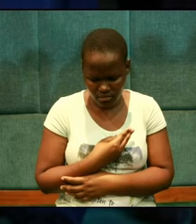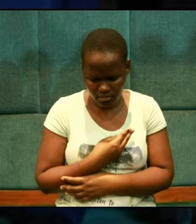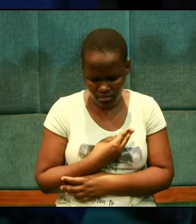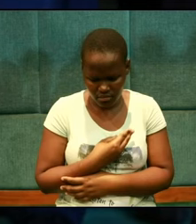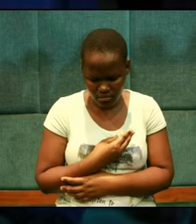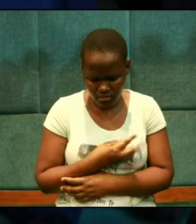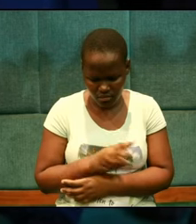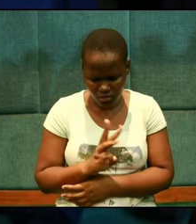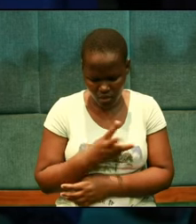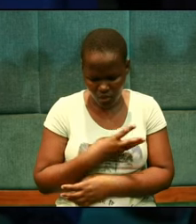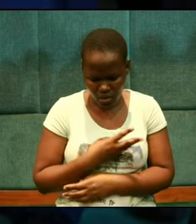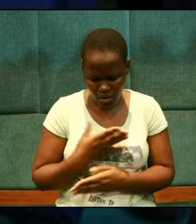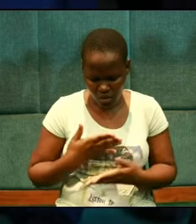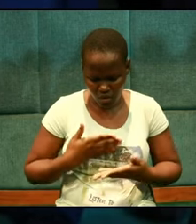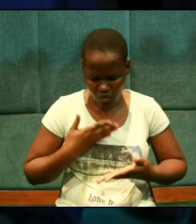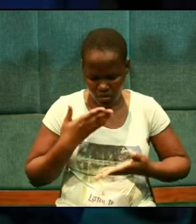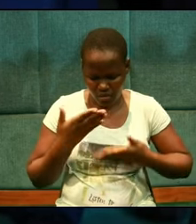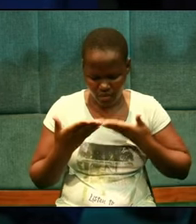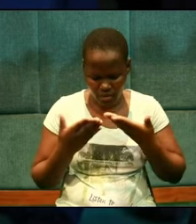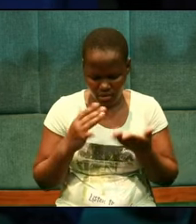and we confess that